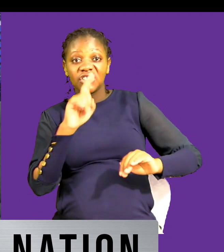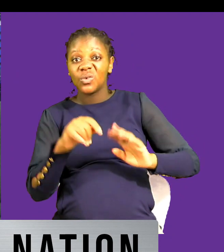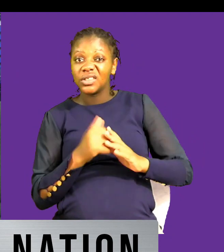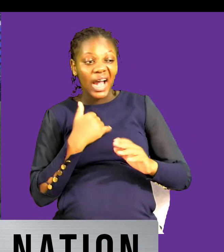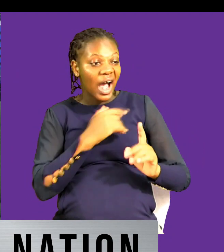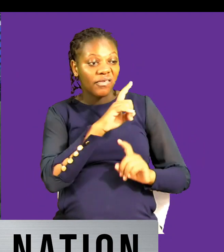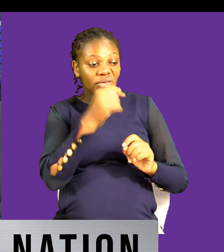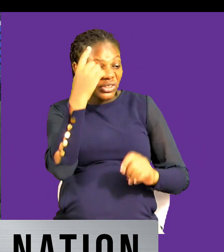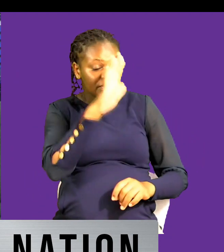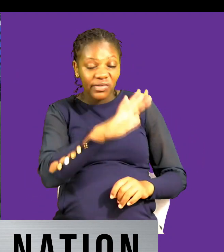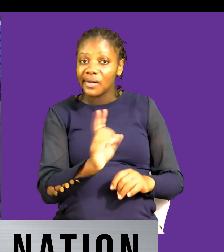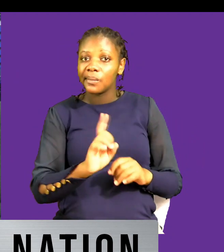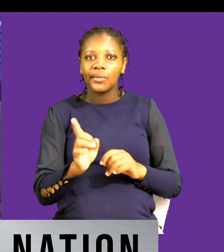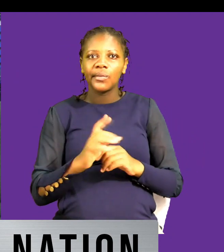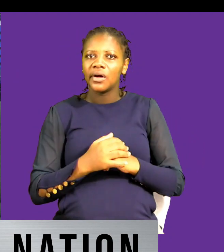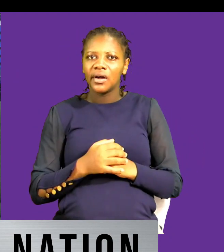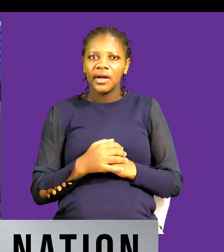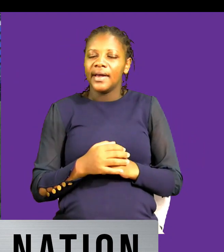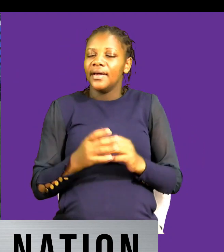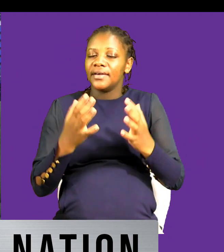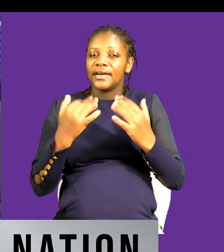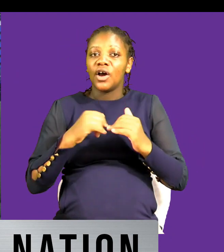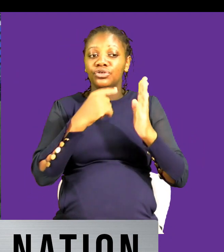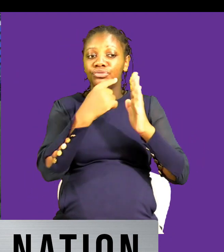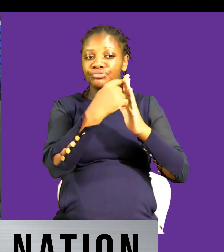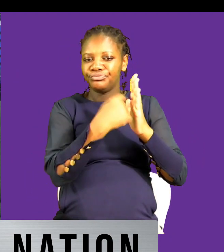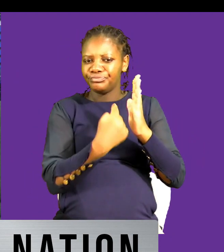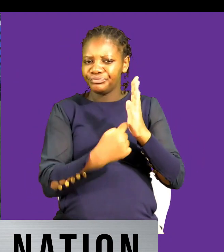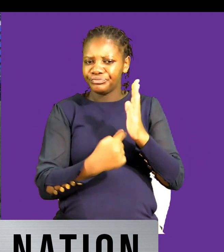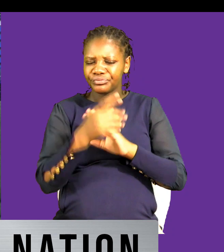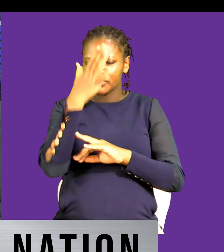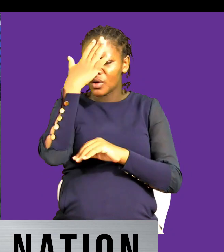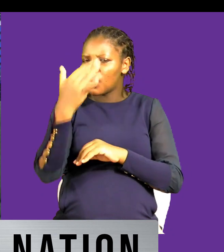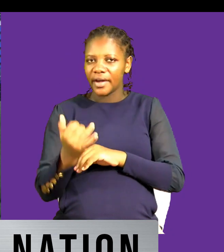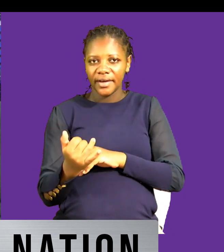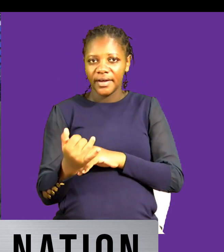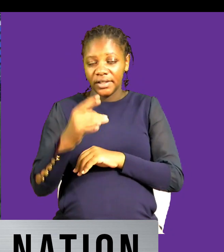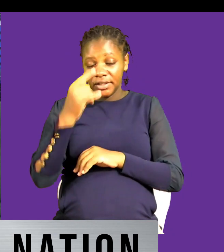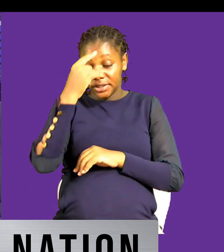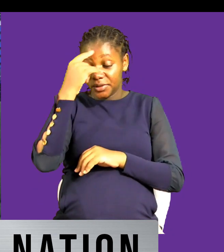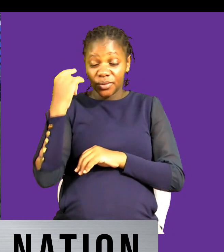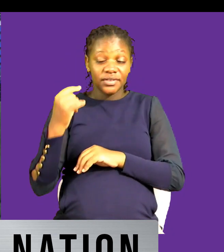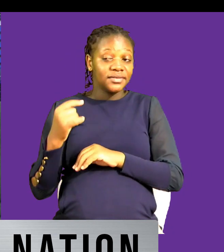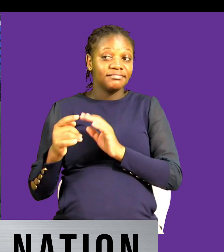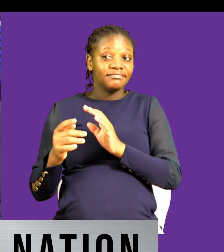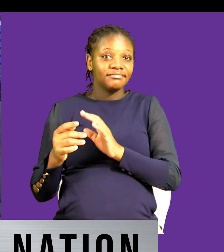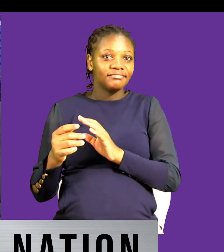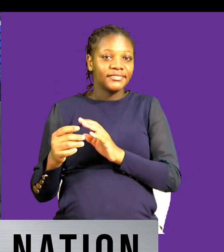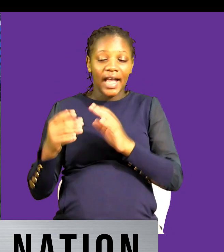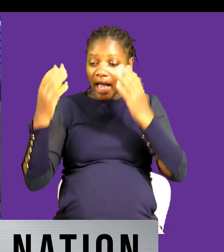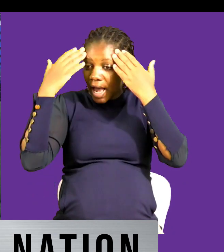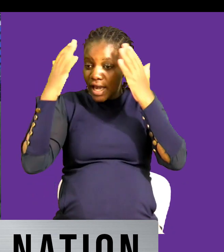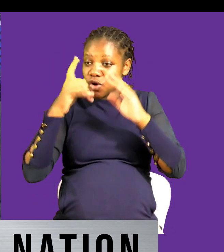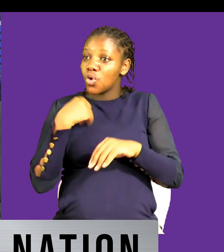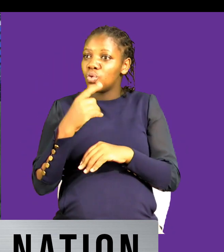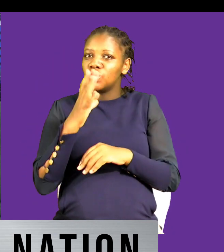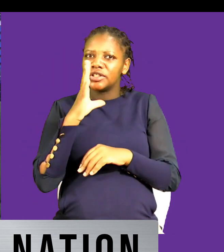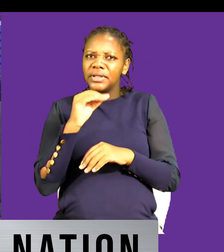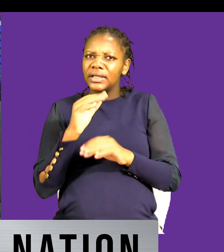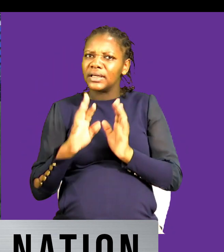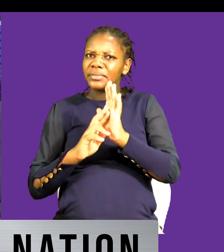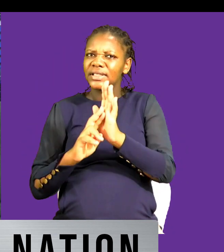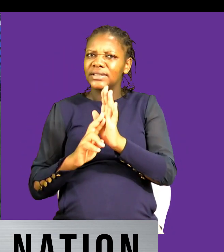questions for them. But then the issue, why did you list them originally? Your representative, I don't know who is that who spoke from the on behalf